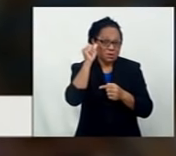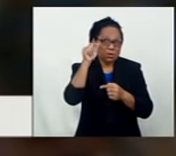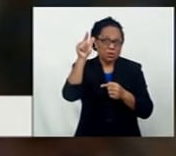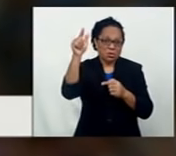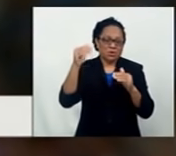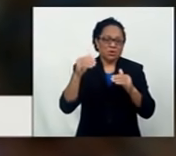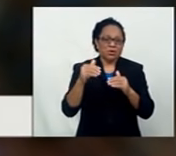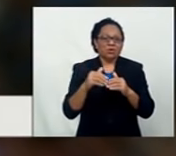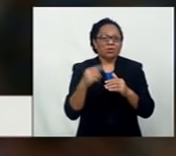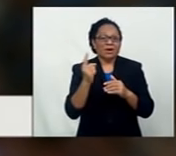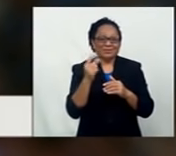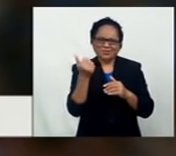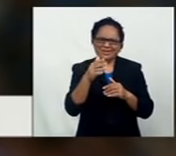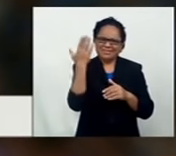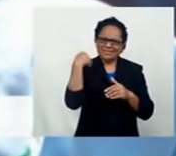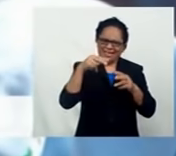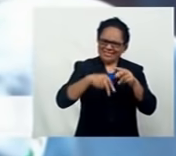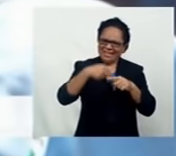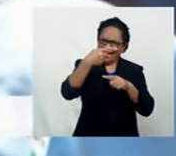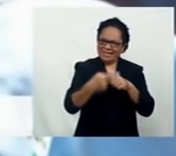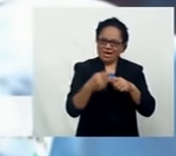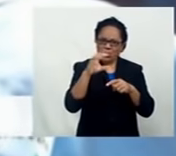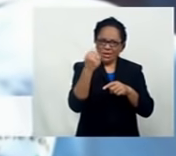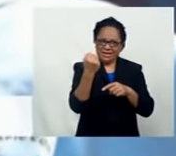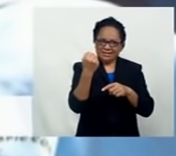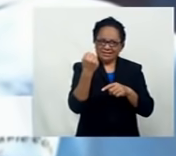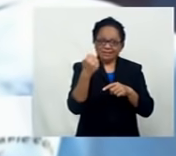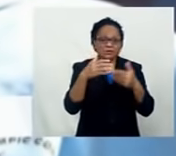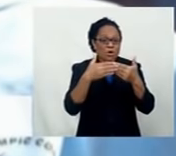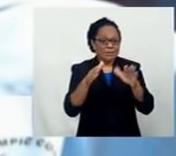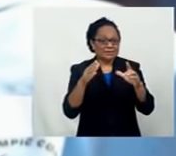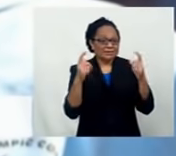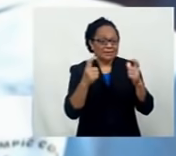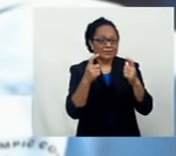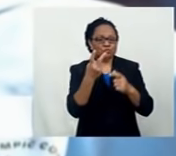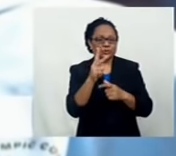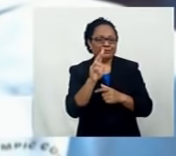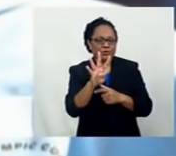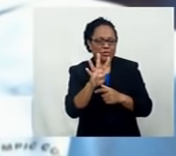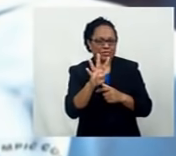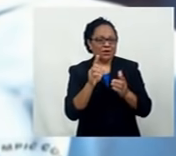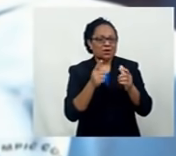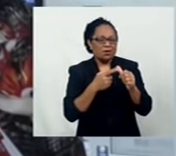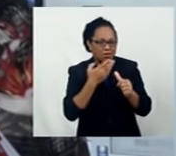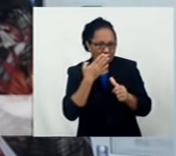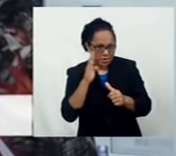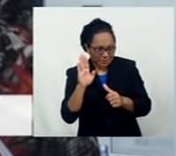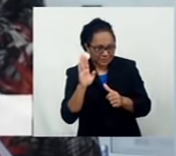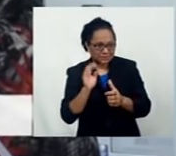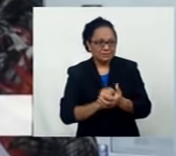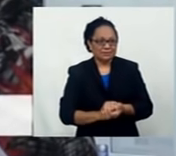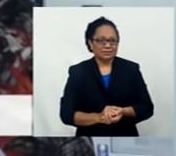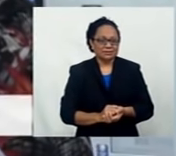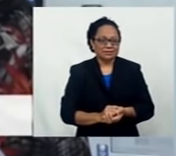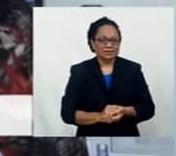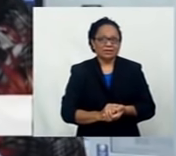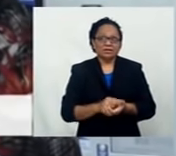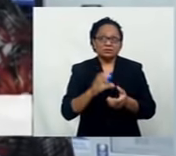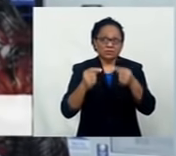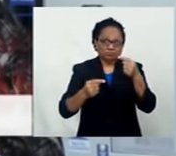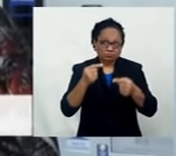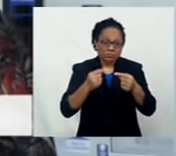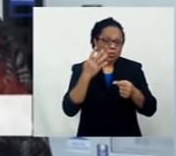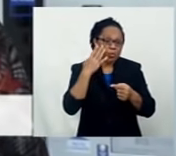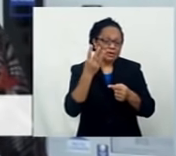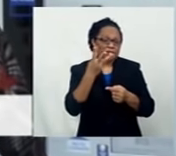Ilyas and Delana in 2012. Opening ceremony is on the 24th of August. Our athletes will compete on the 30th.